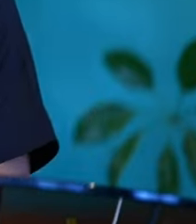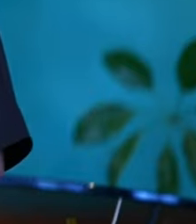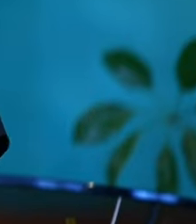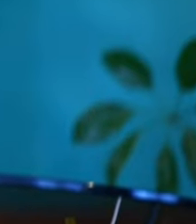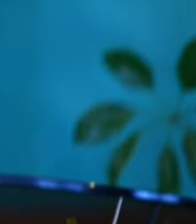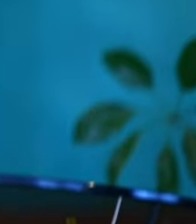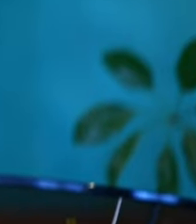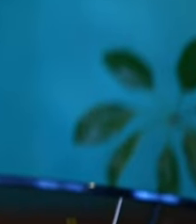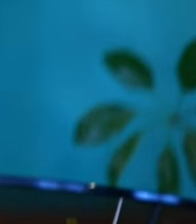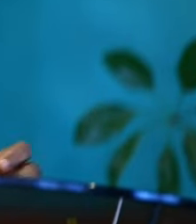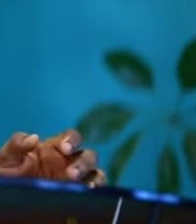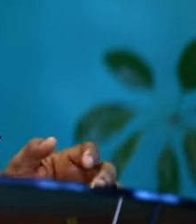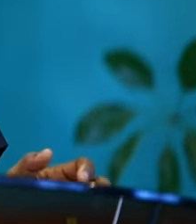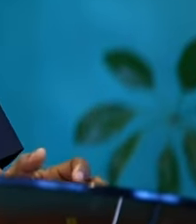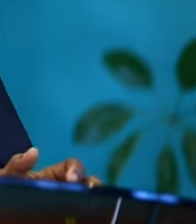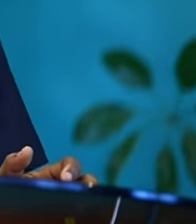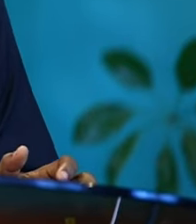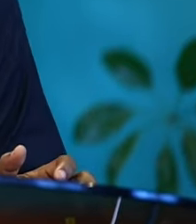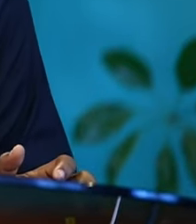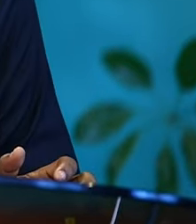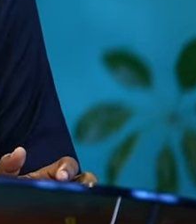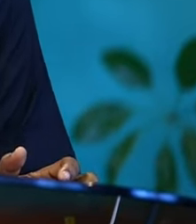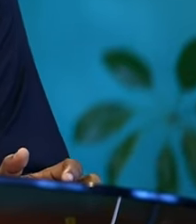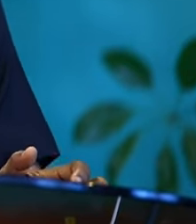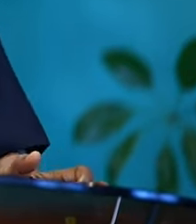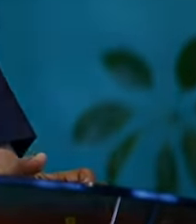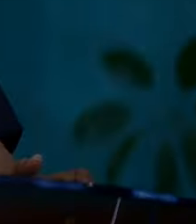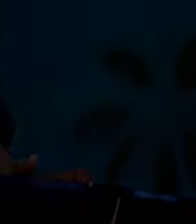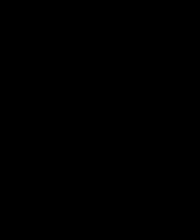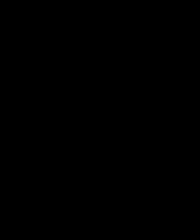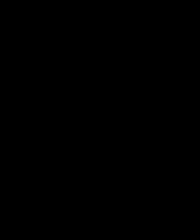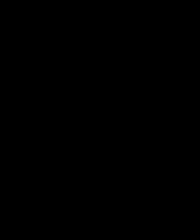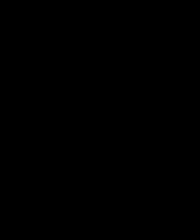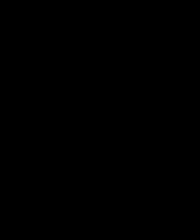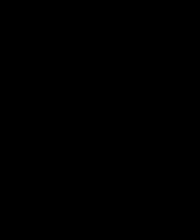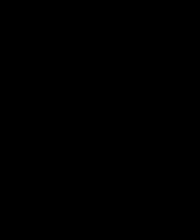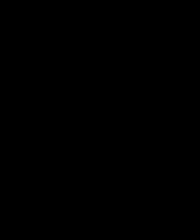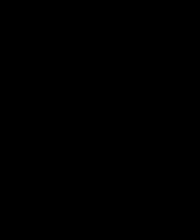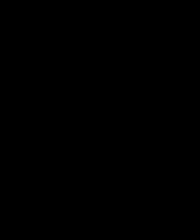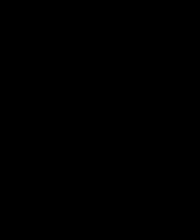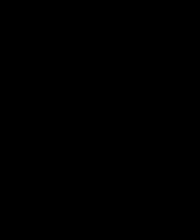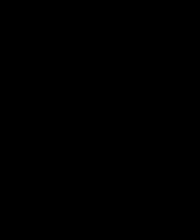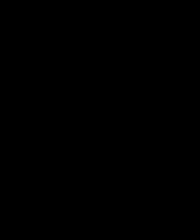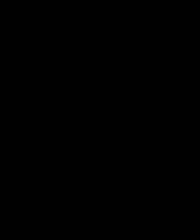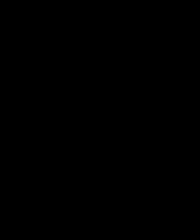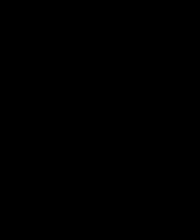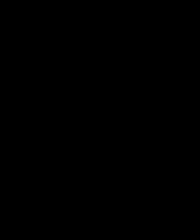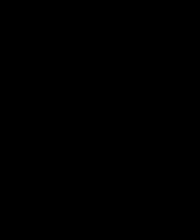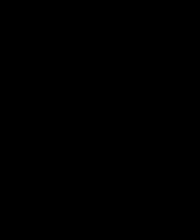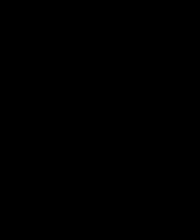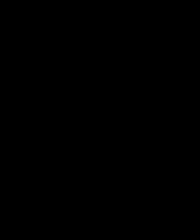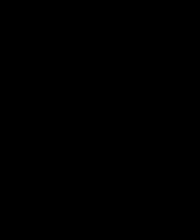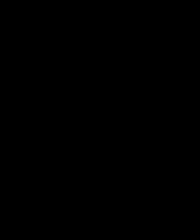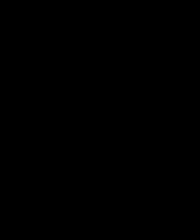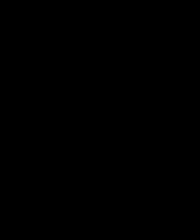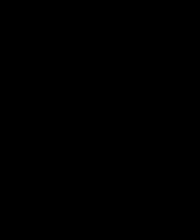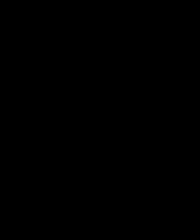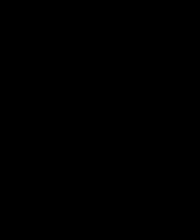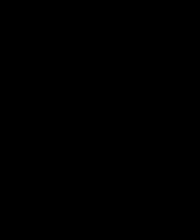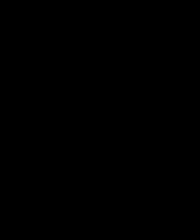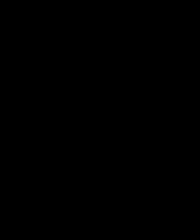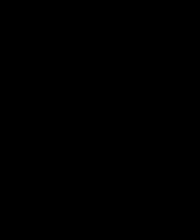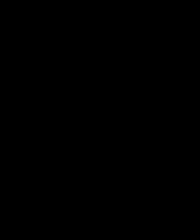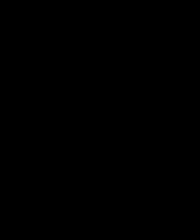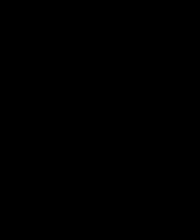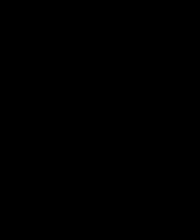For the sake of time, our subject this evening, unfamiliar, family frenemy, subheading, let's